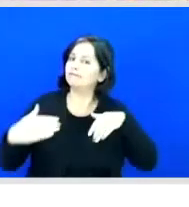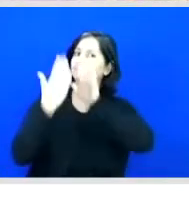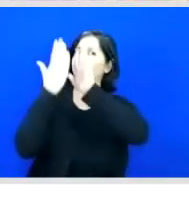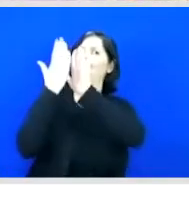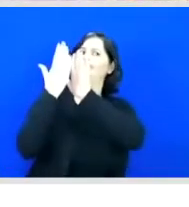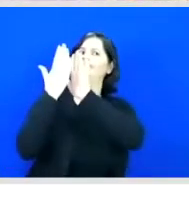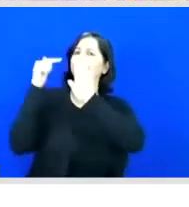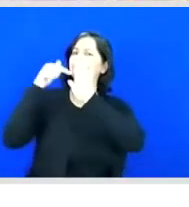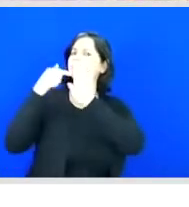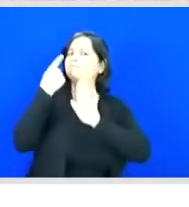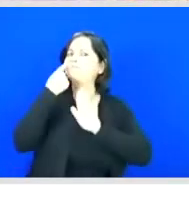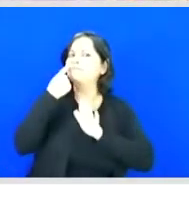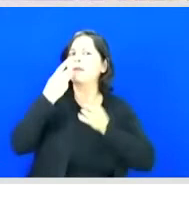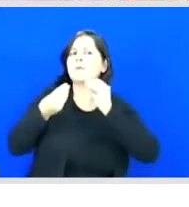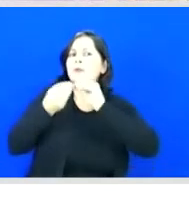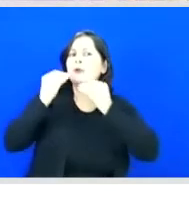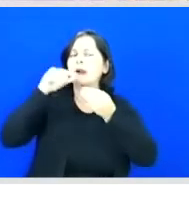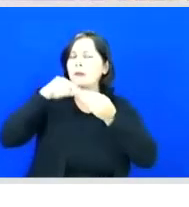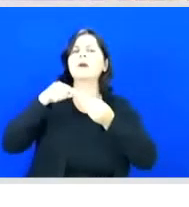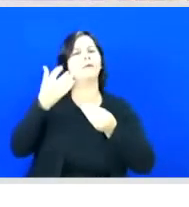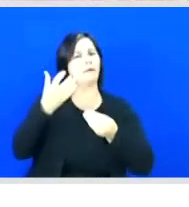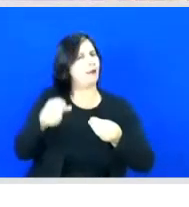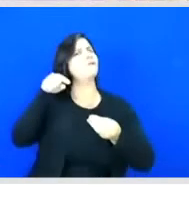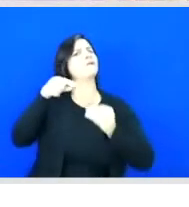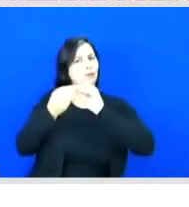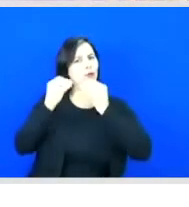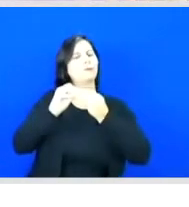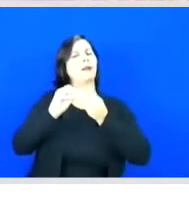action that will lead to positive change and improvement within